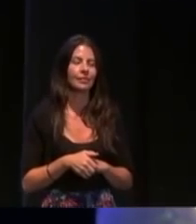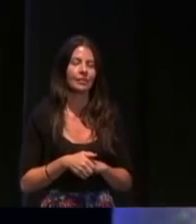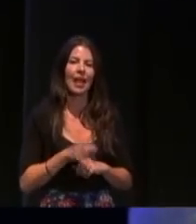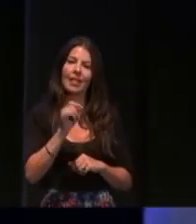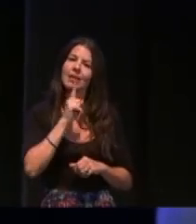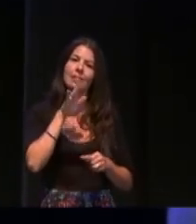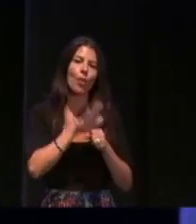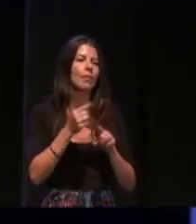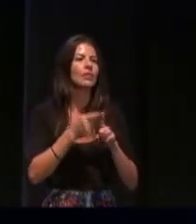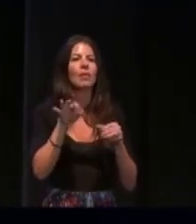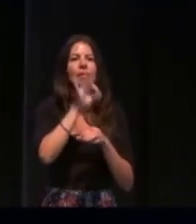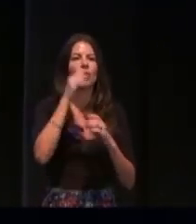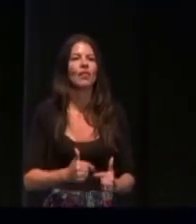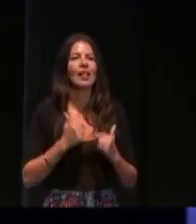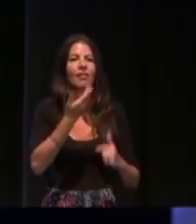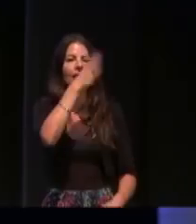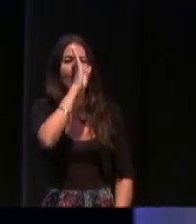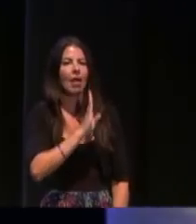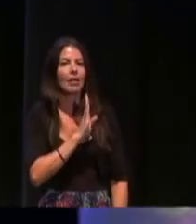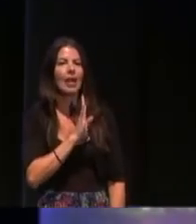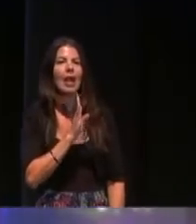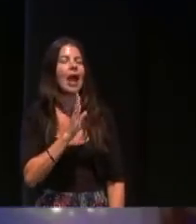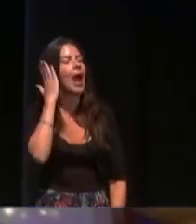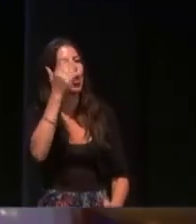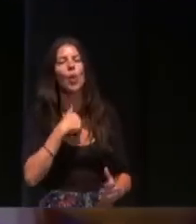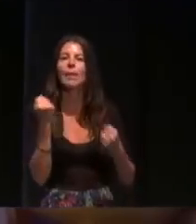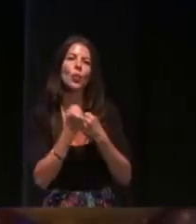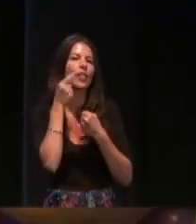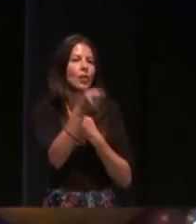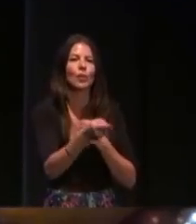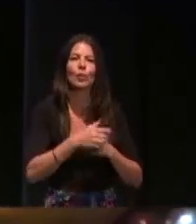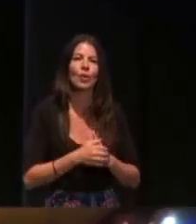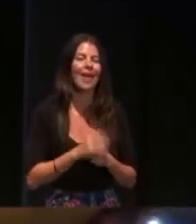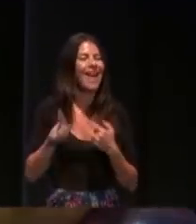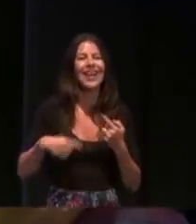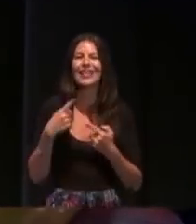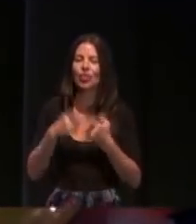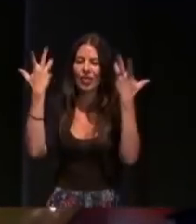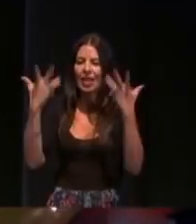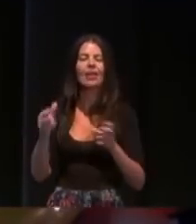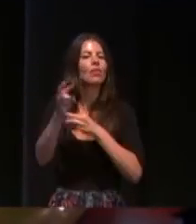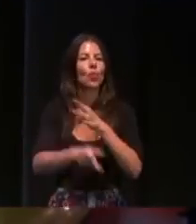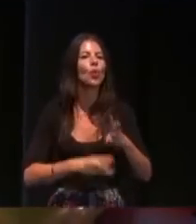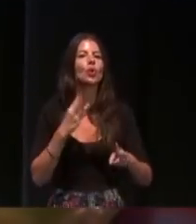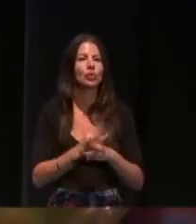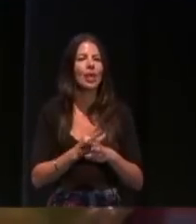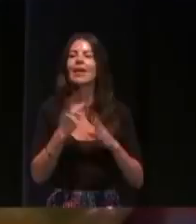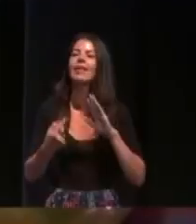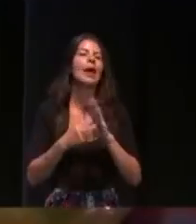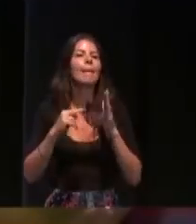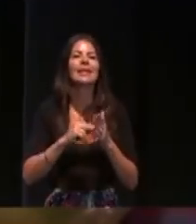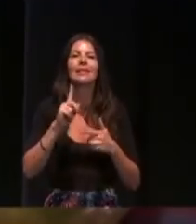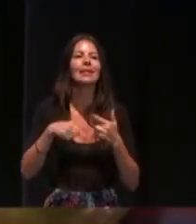That's a promise from the Spirit of the living God. Behold, I will be with you unto the end of the world. That means